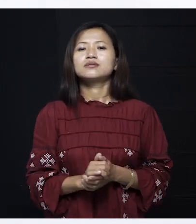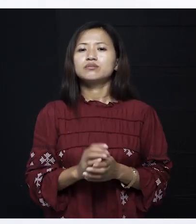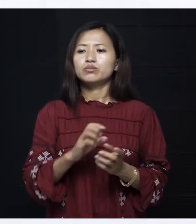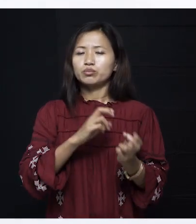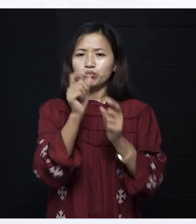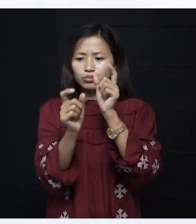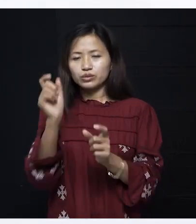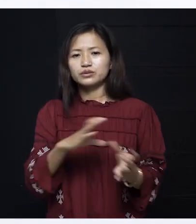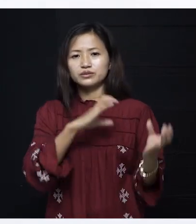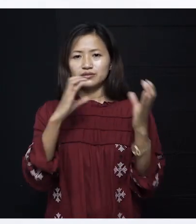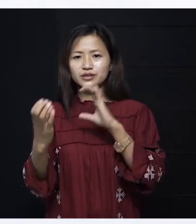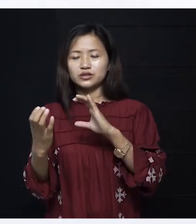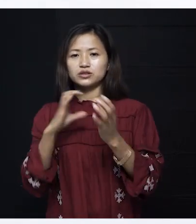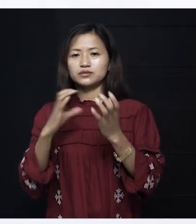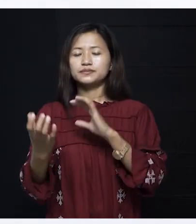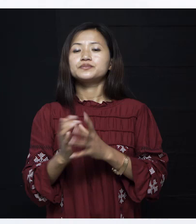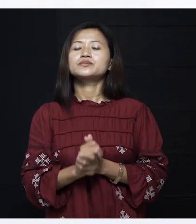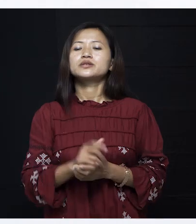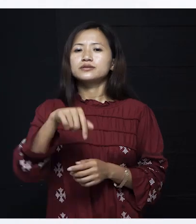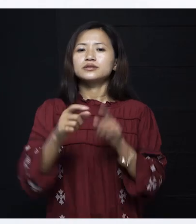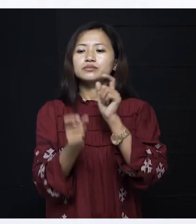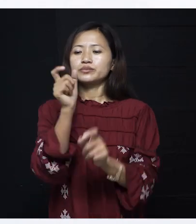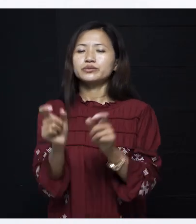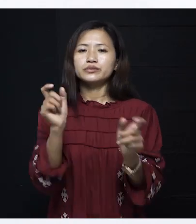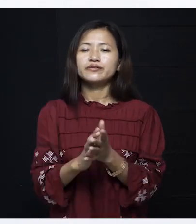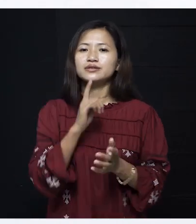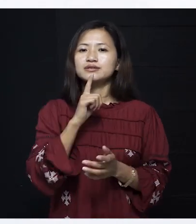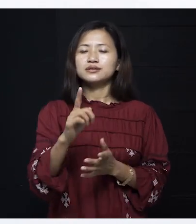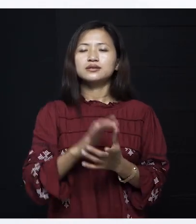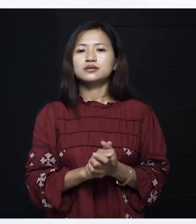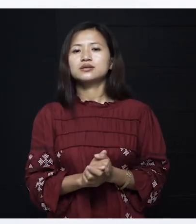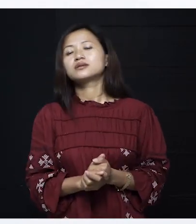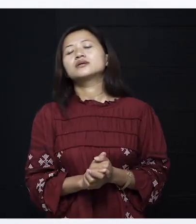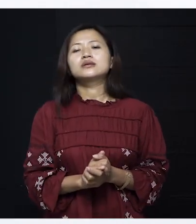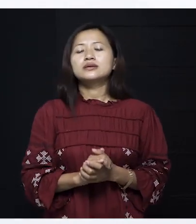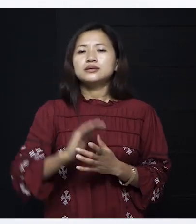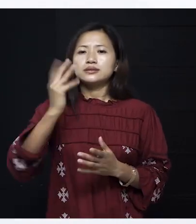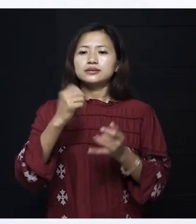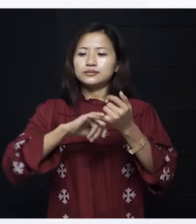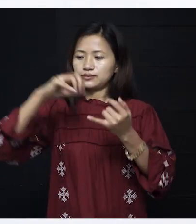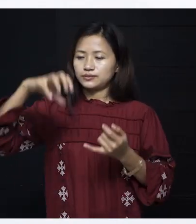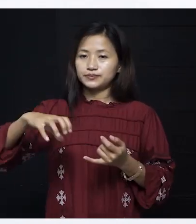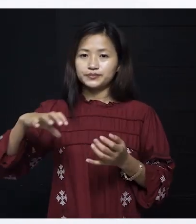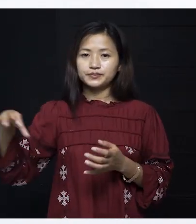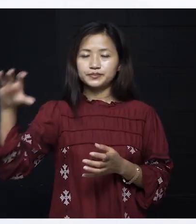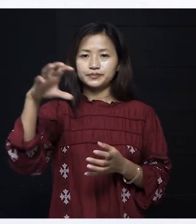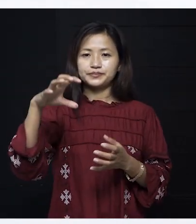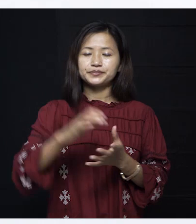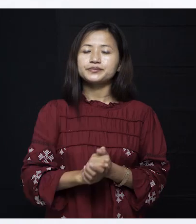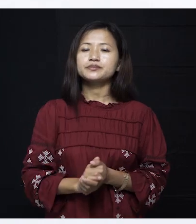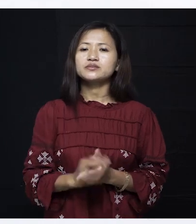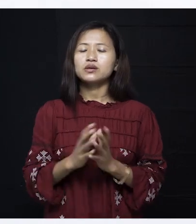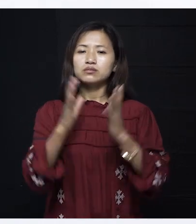Why there is a change in population? Because as I've said, in some states, population is